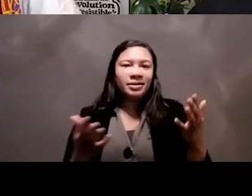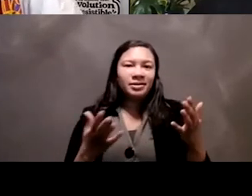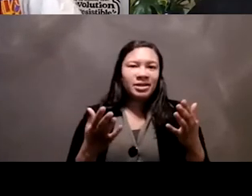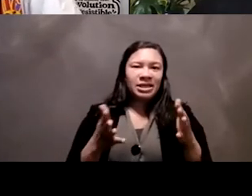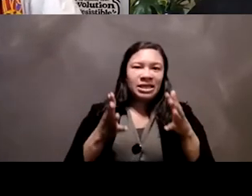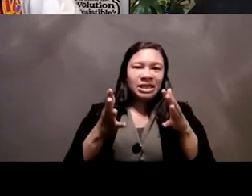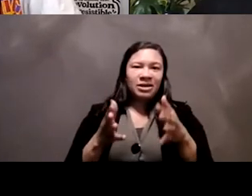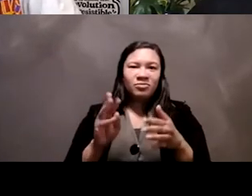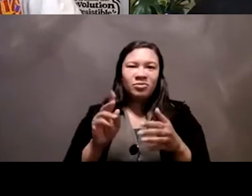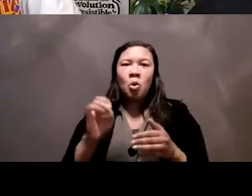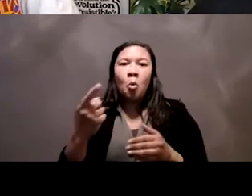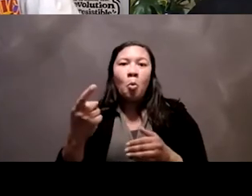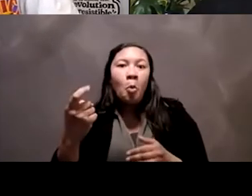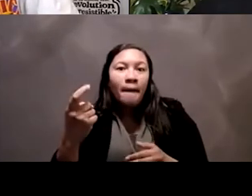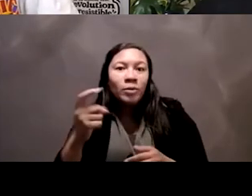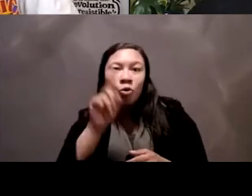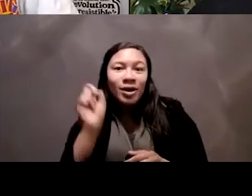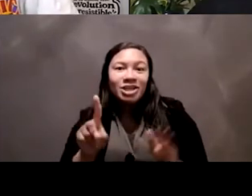one more.